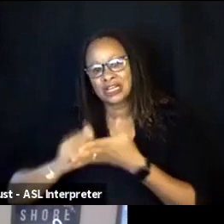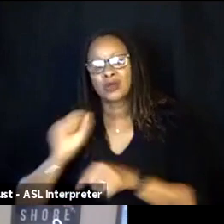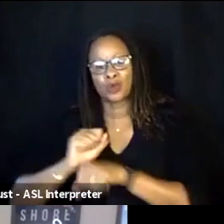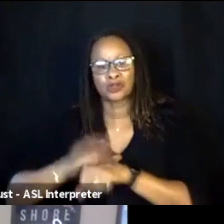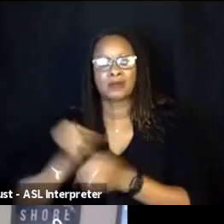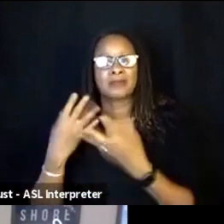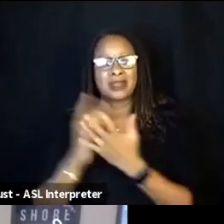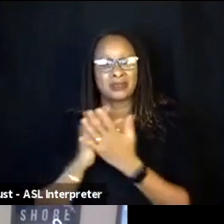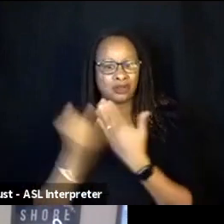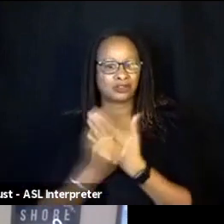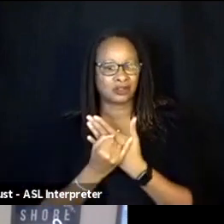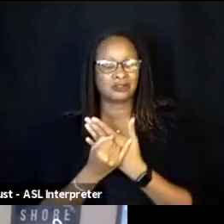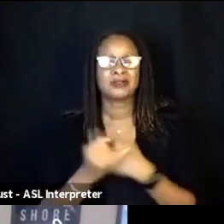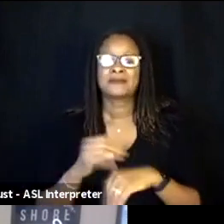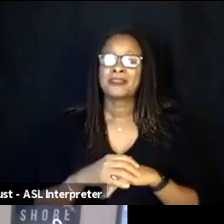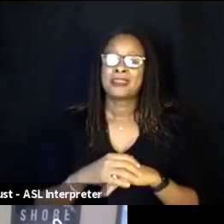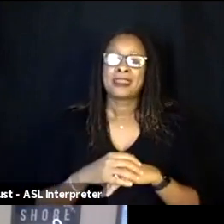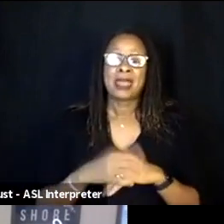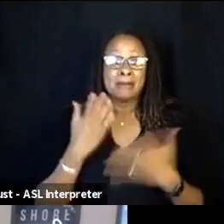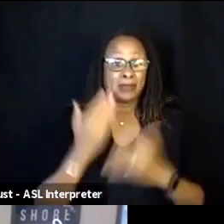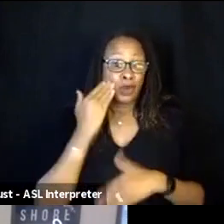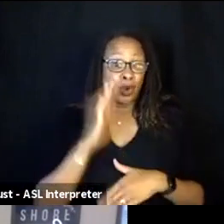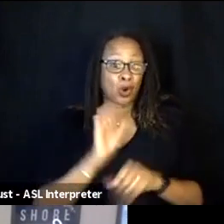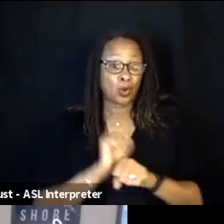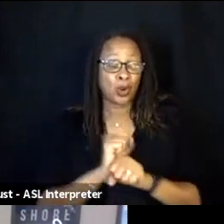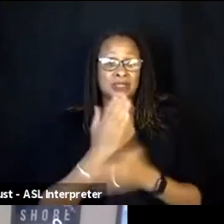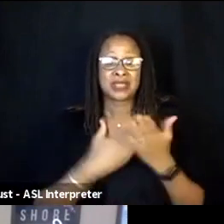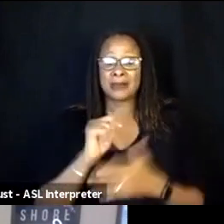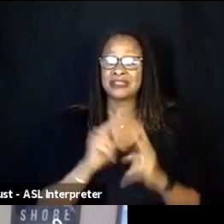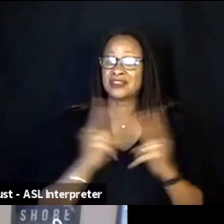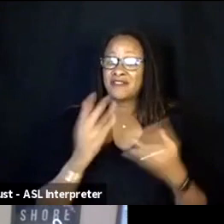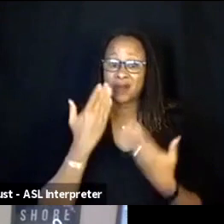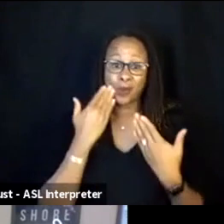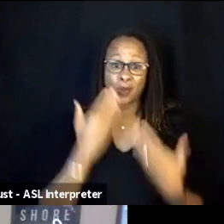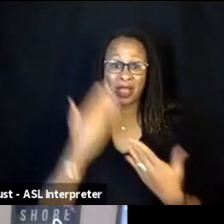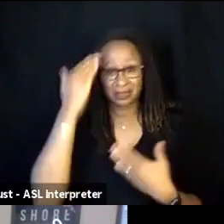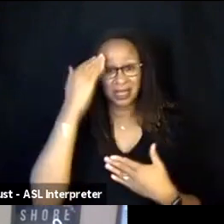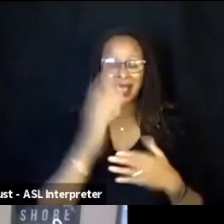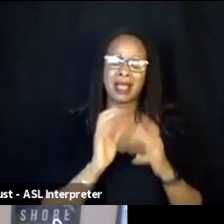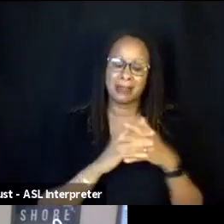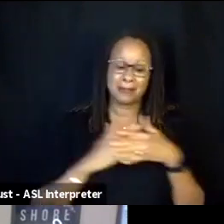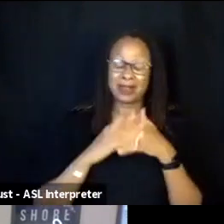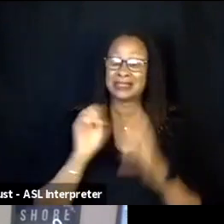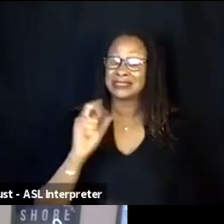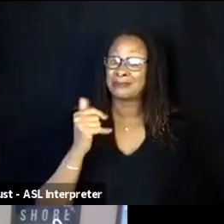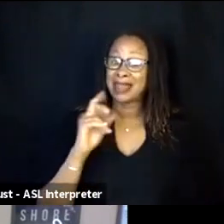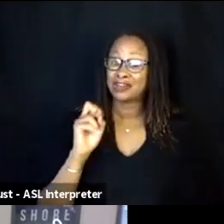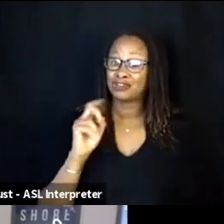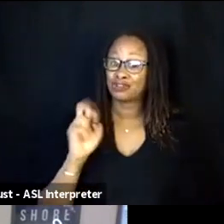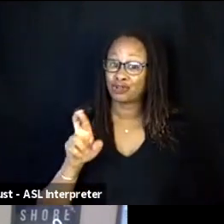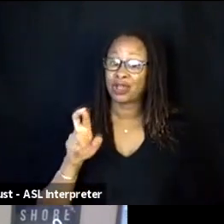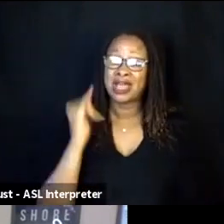many projects. You may know her work. Some of it is very well known, American Splendor, if you've seen the